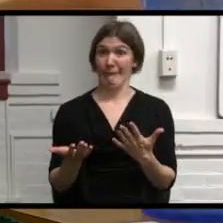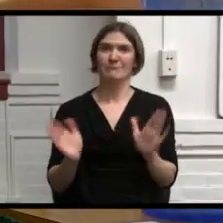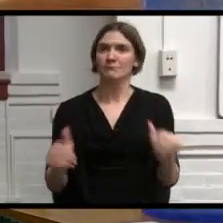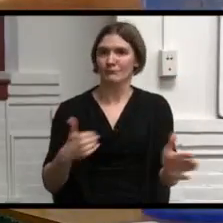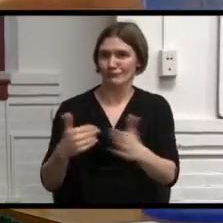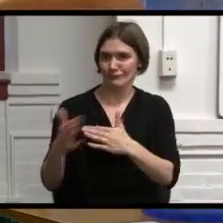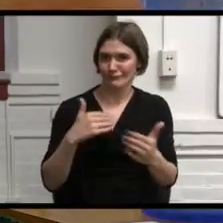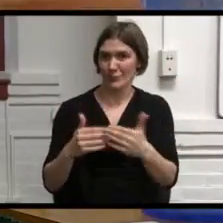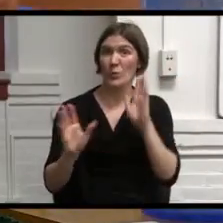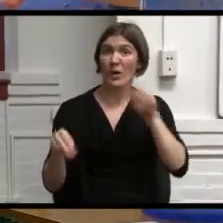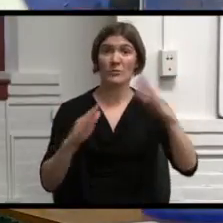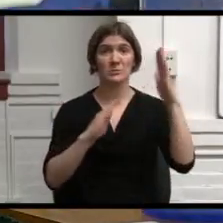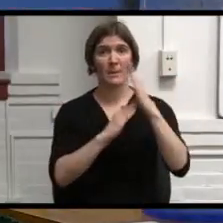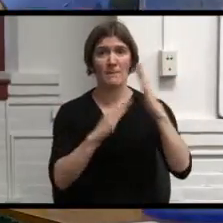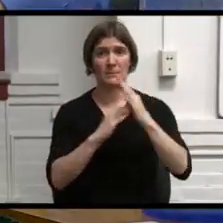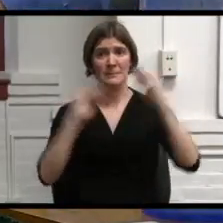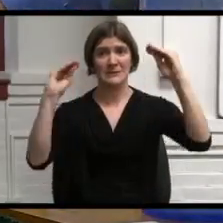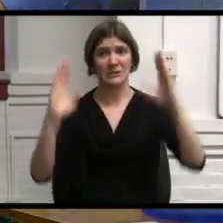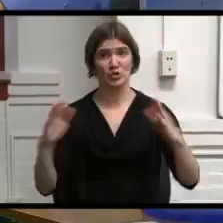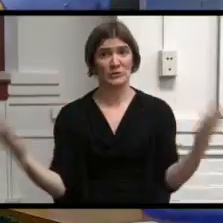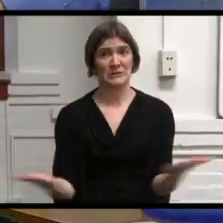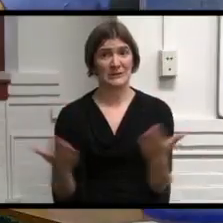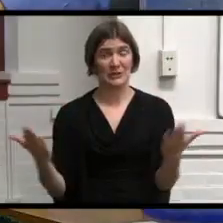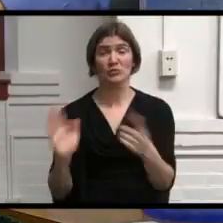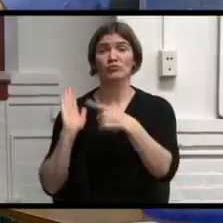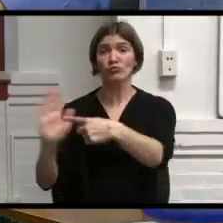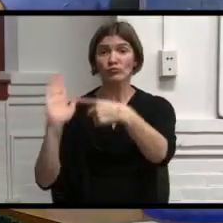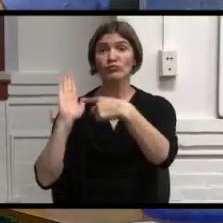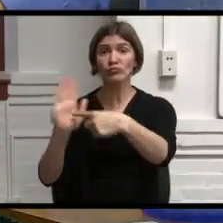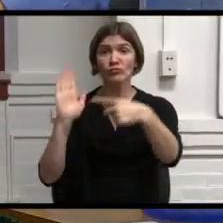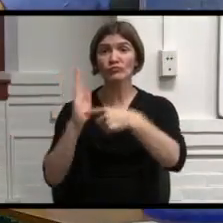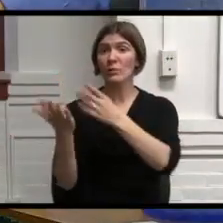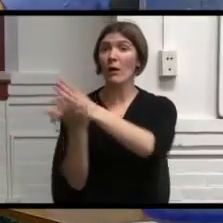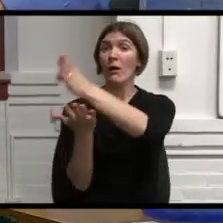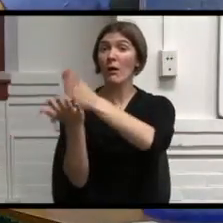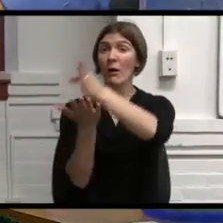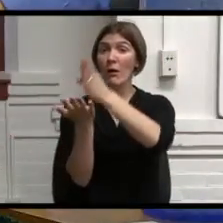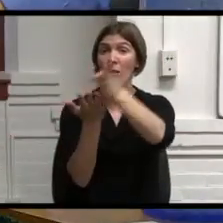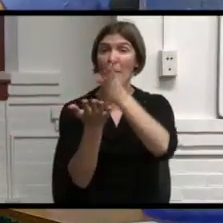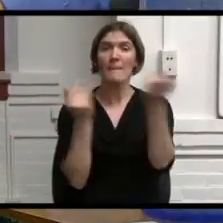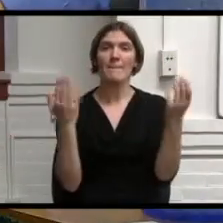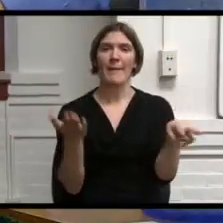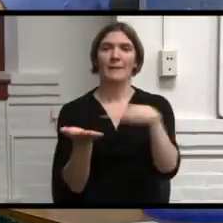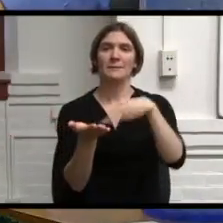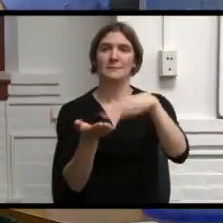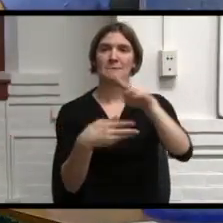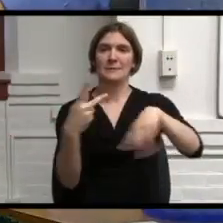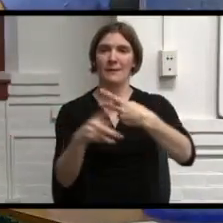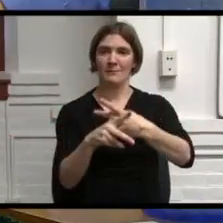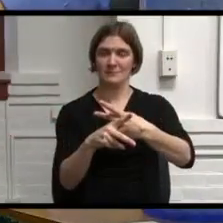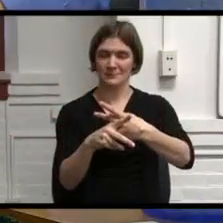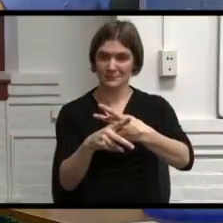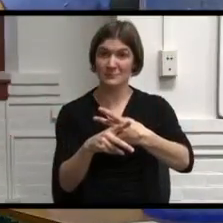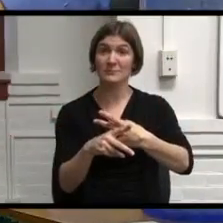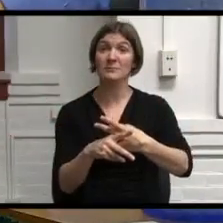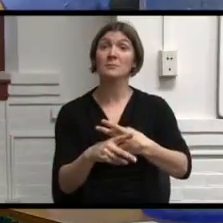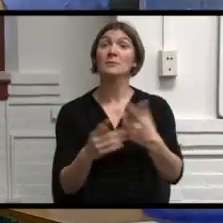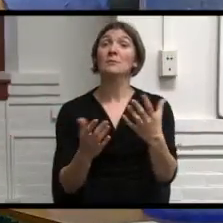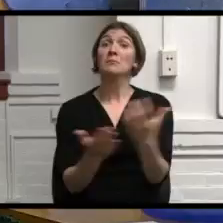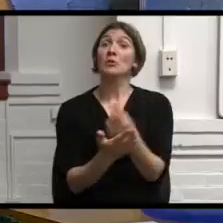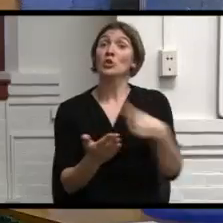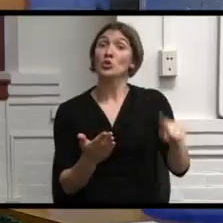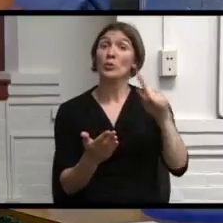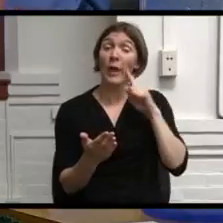offering world-class instruction in many genres, in addition to offering performance opportunity